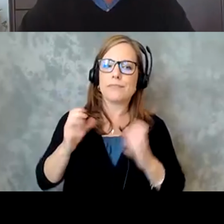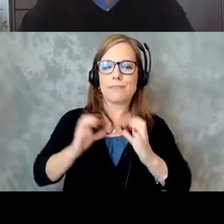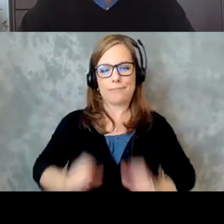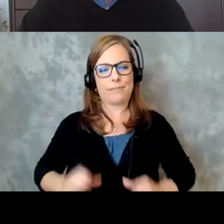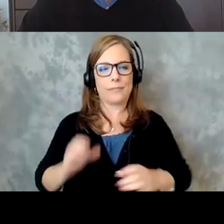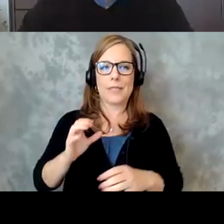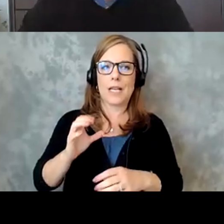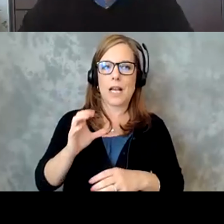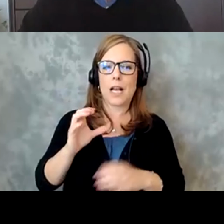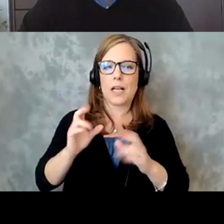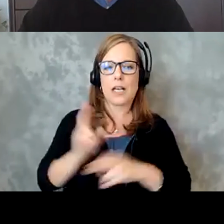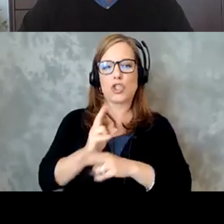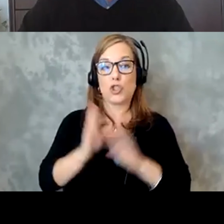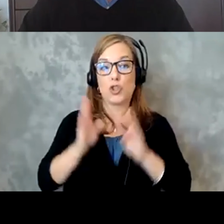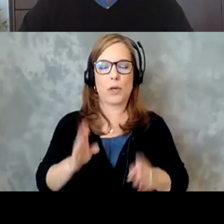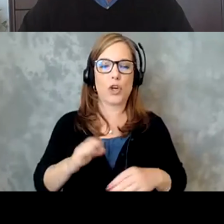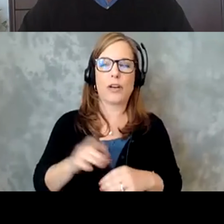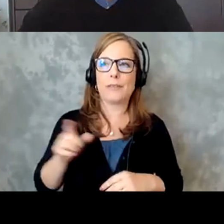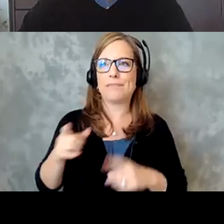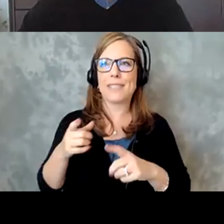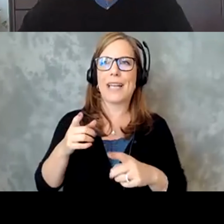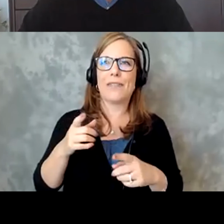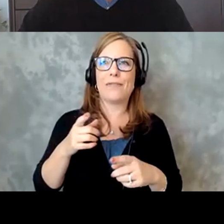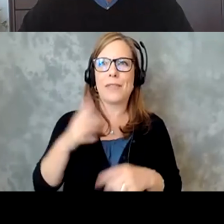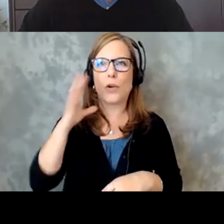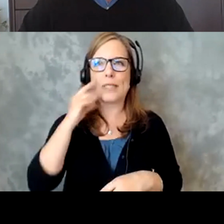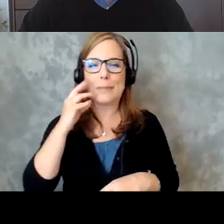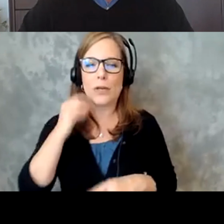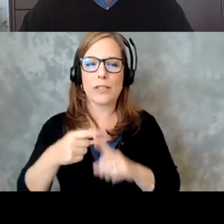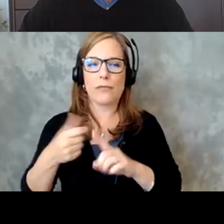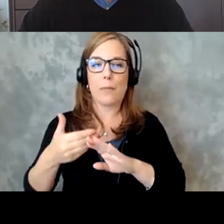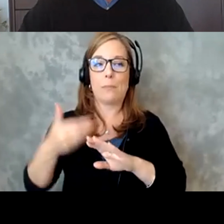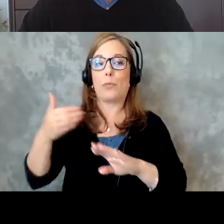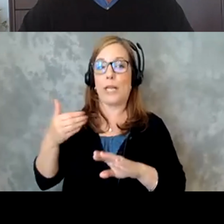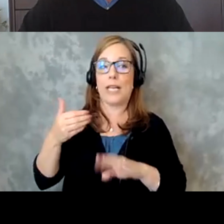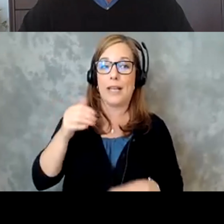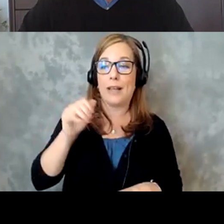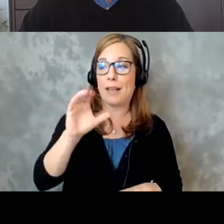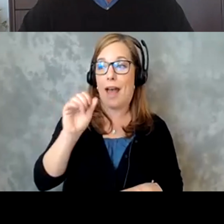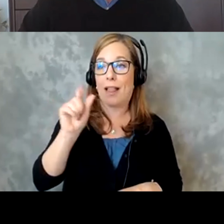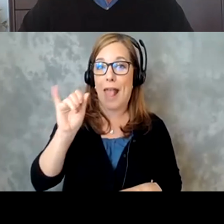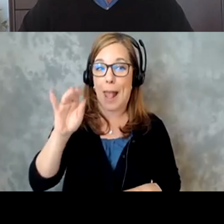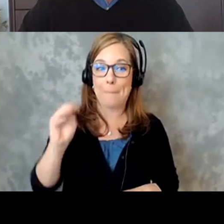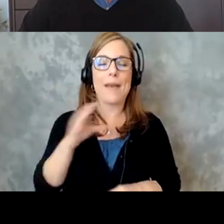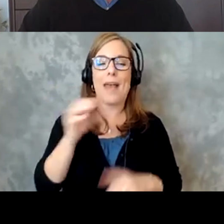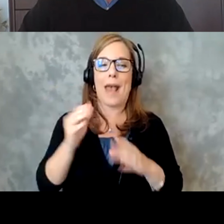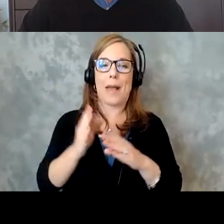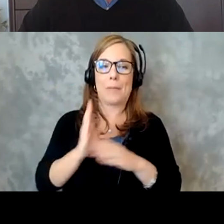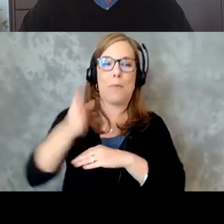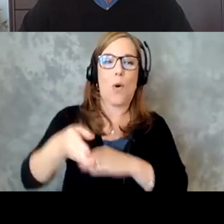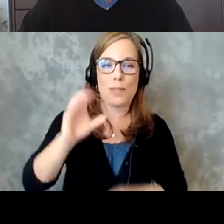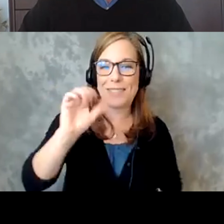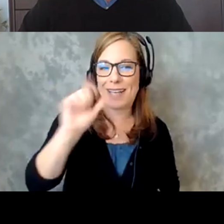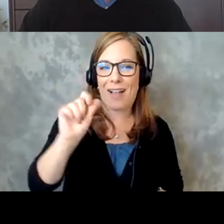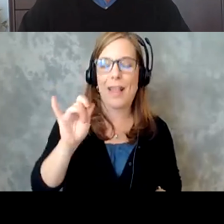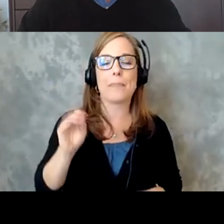a pre-CalAIM context and a post-CalAIM context. And Yeah, so my consumer's